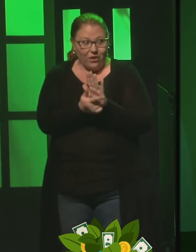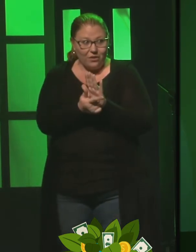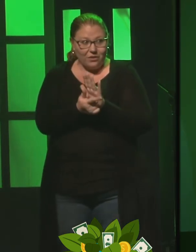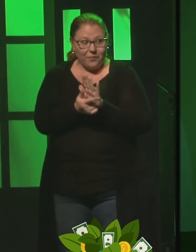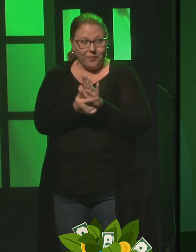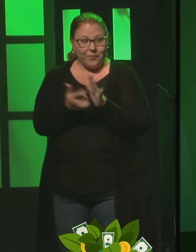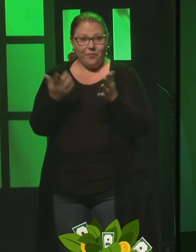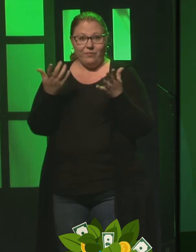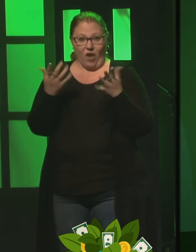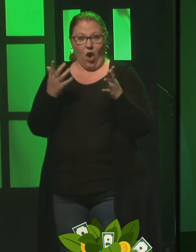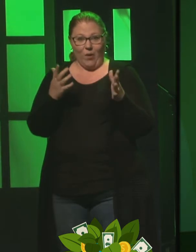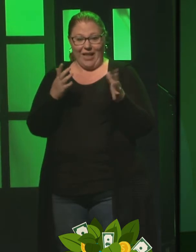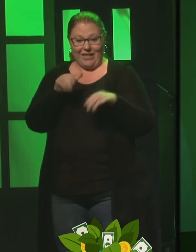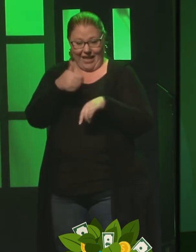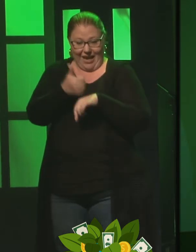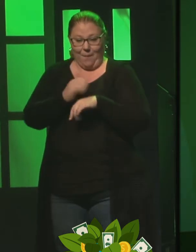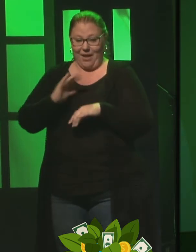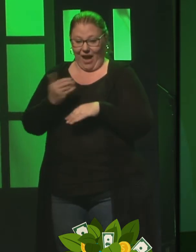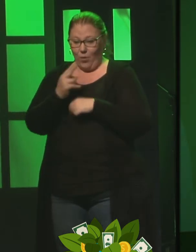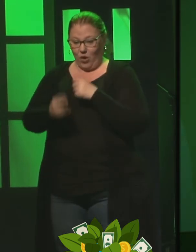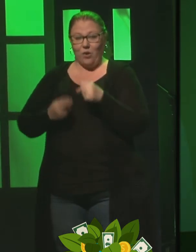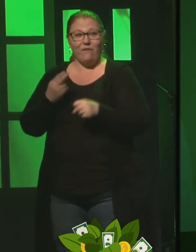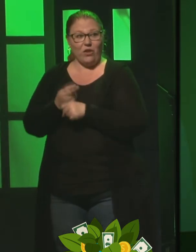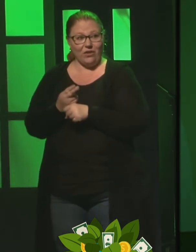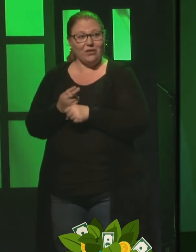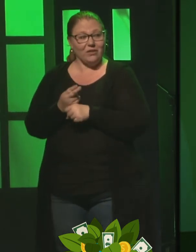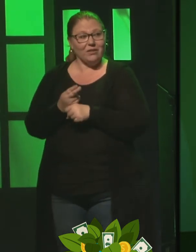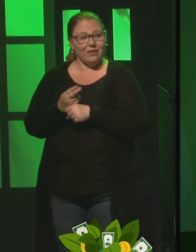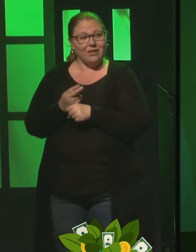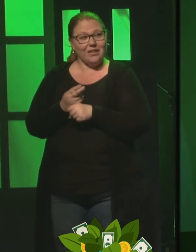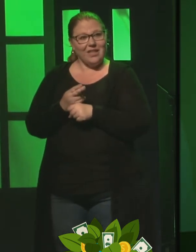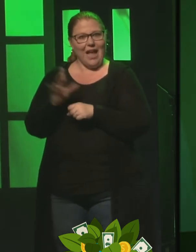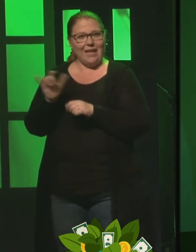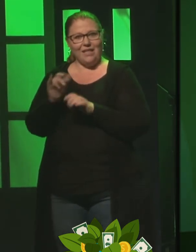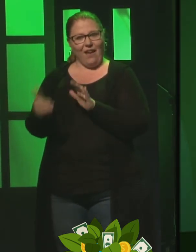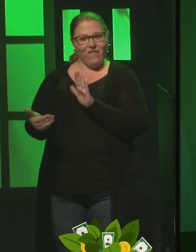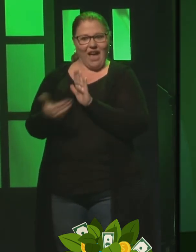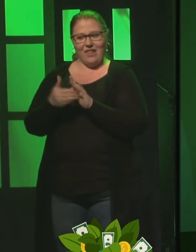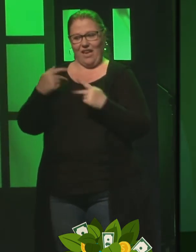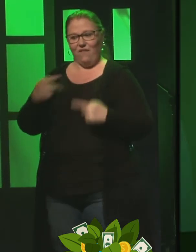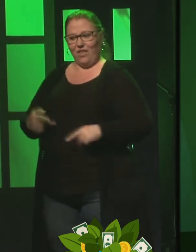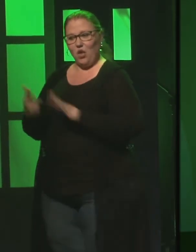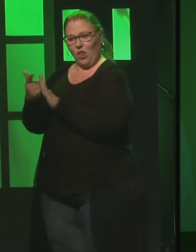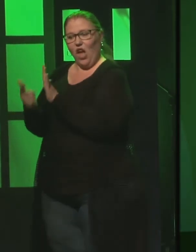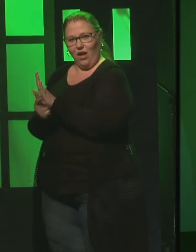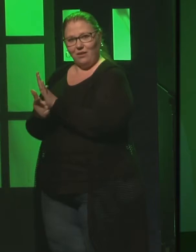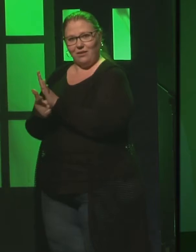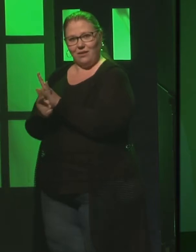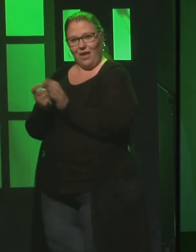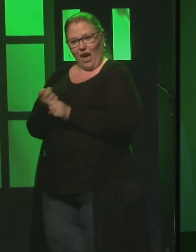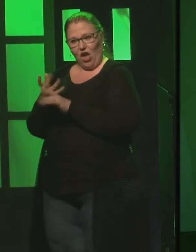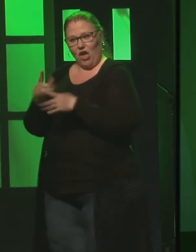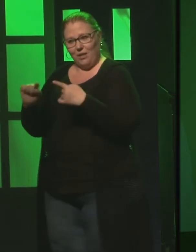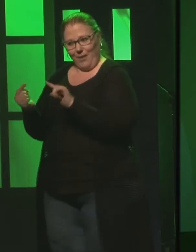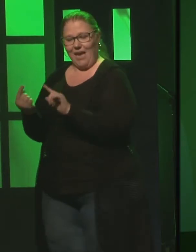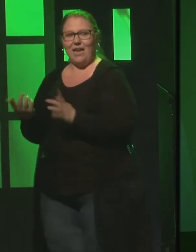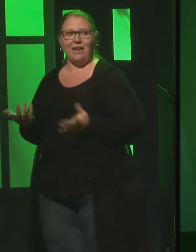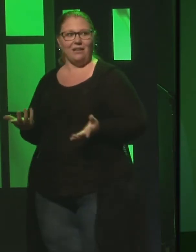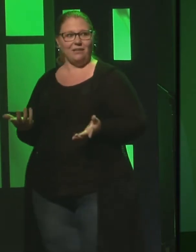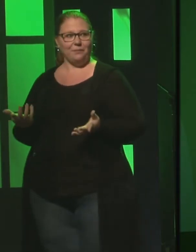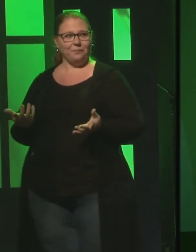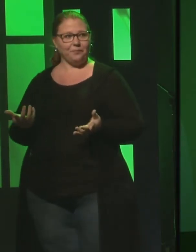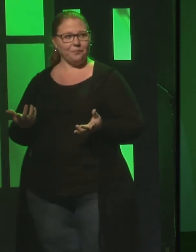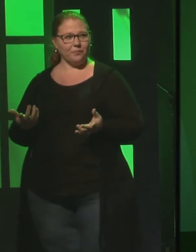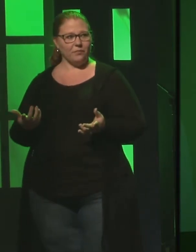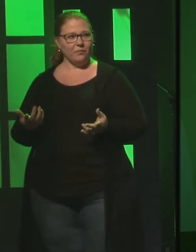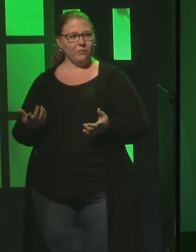have been ordered in our universe is just like violating the physical laws. It produces pain.